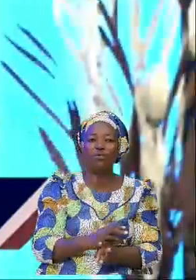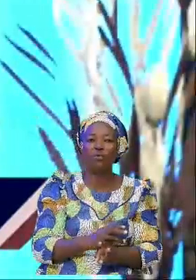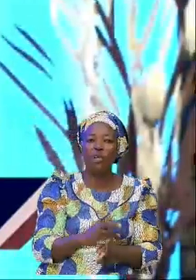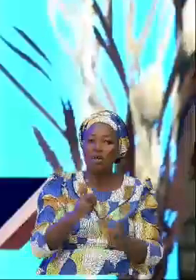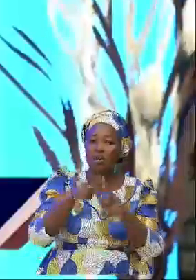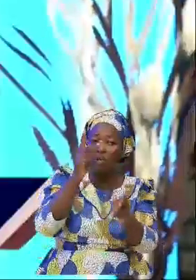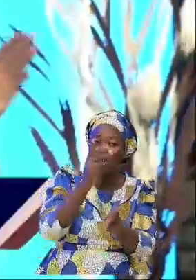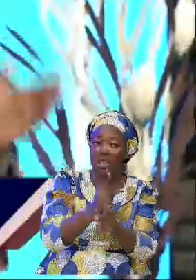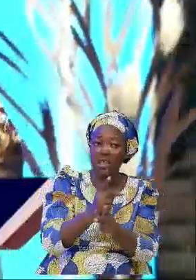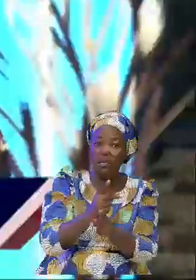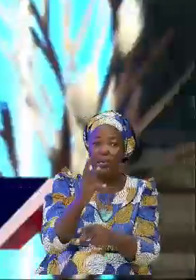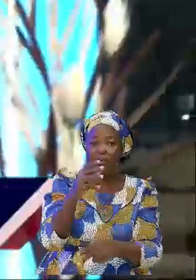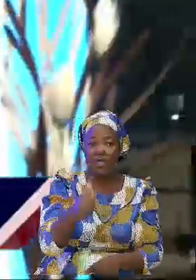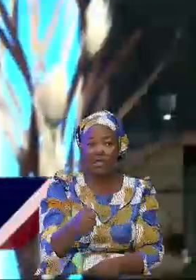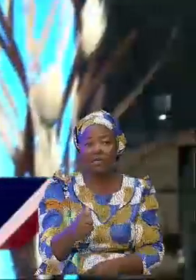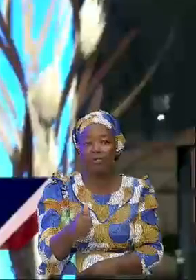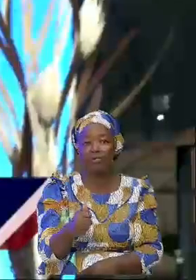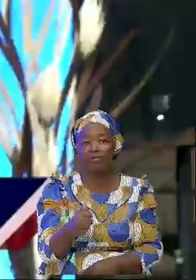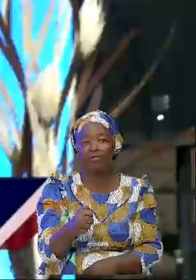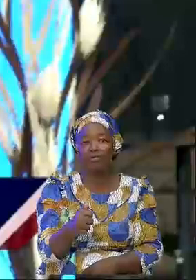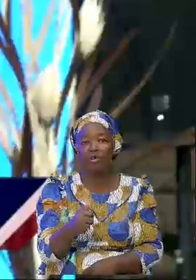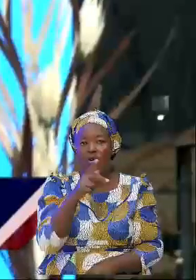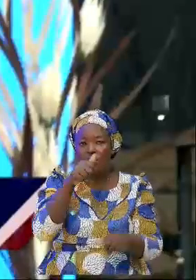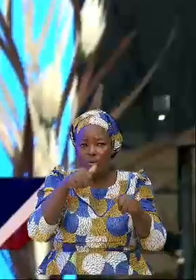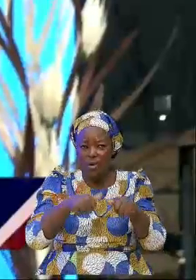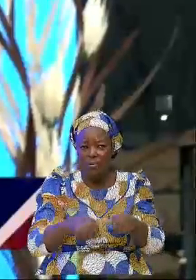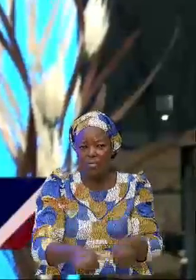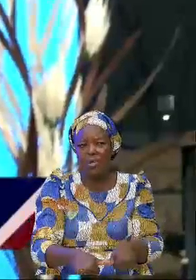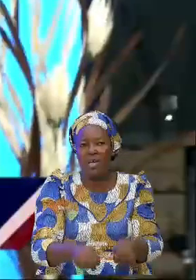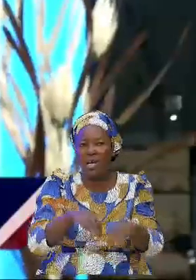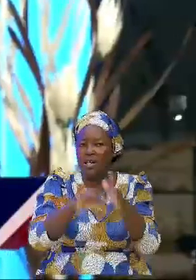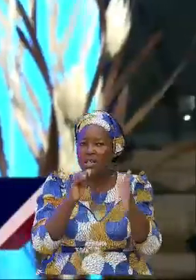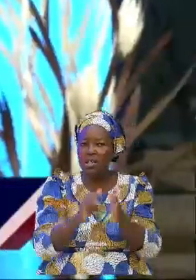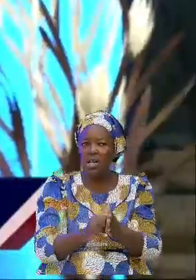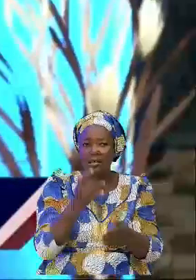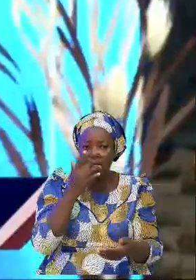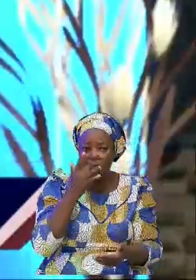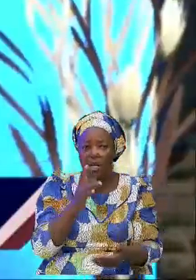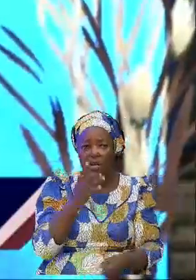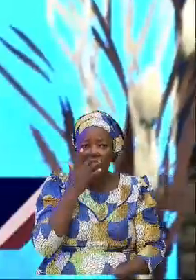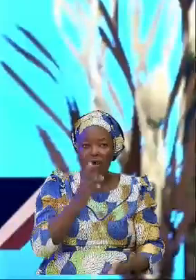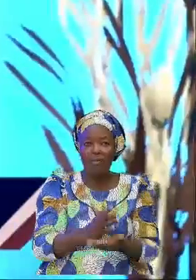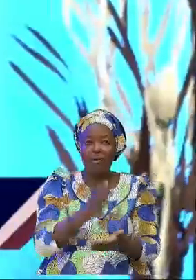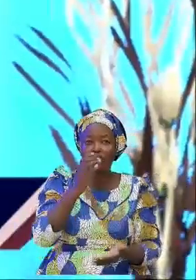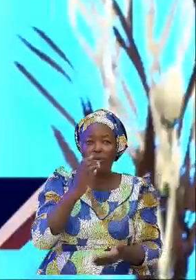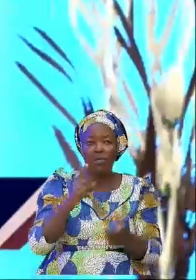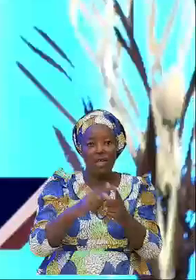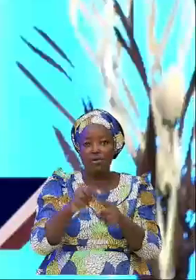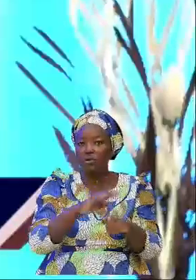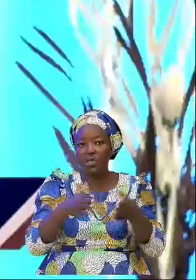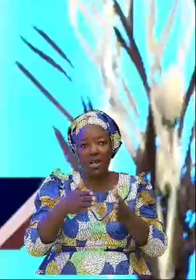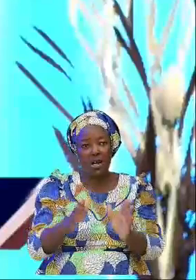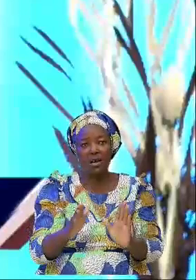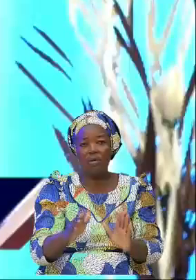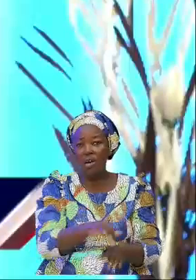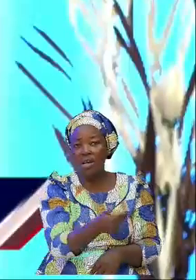unspotted from the world. To keep himself, you remain in